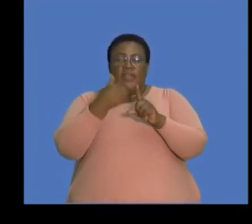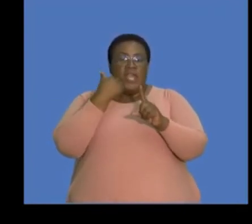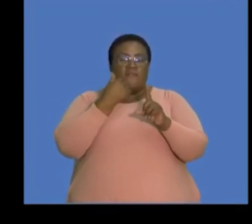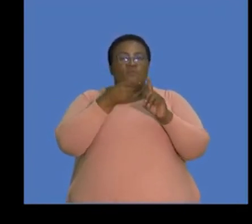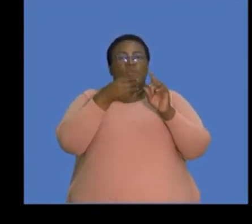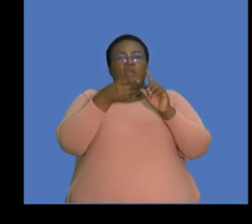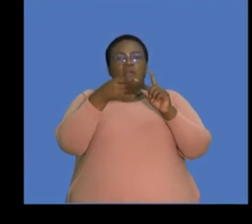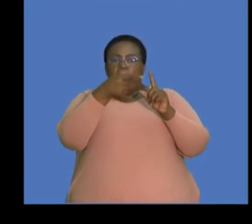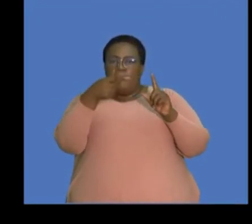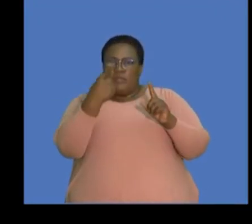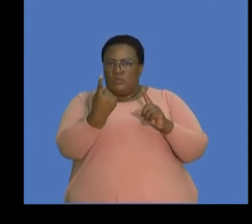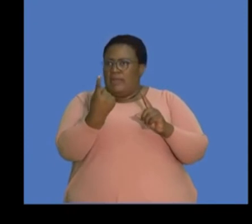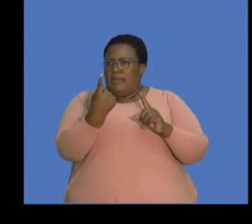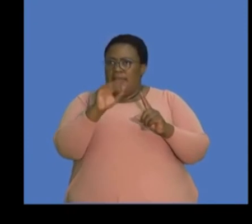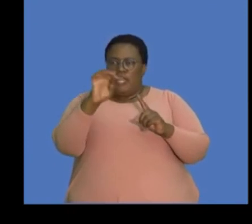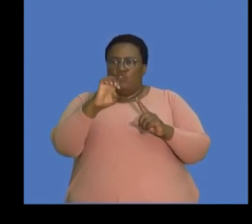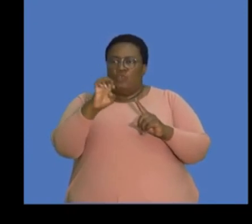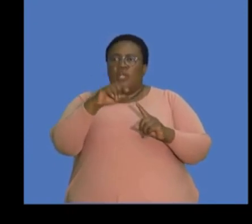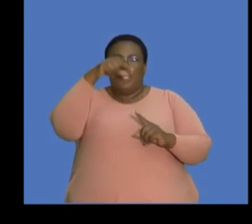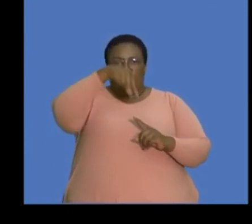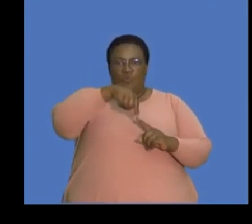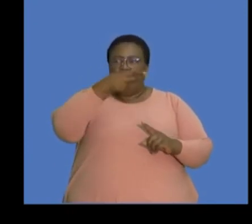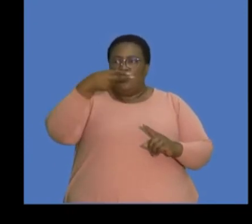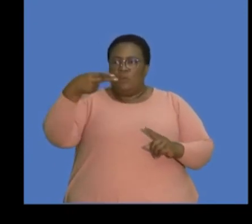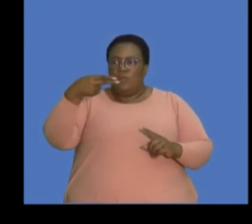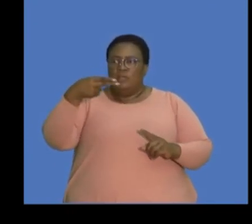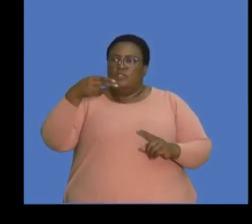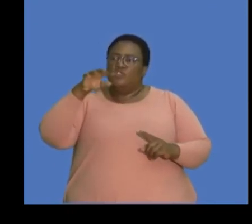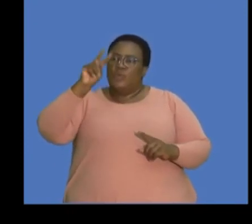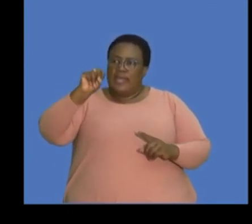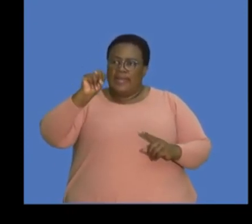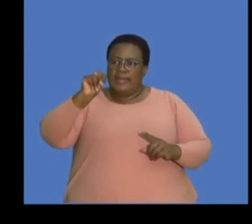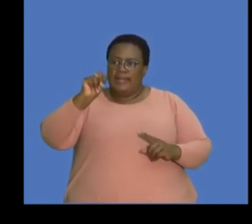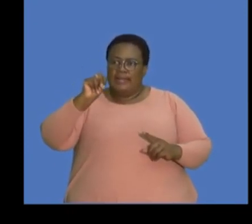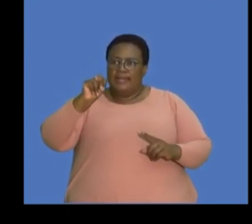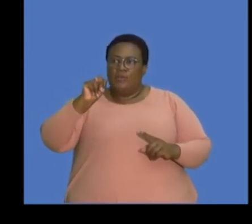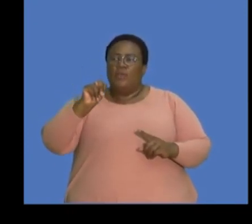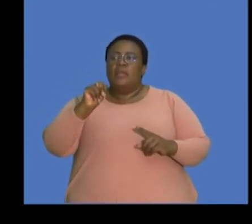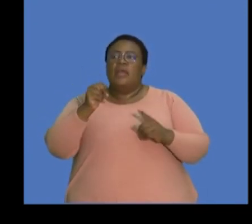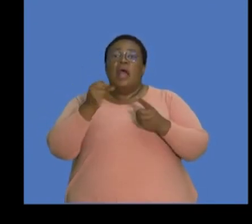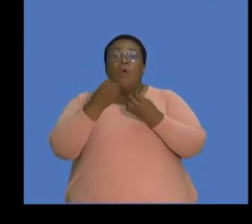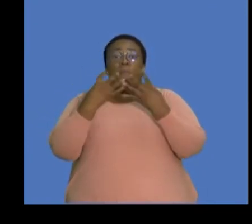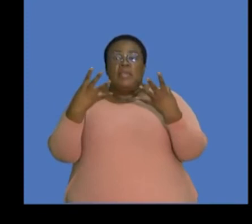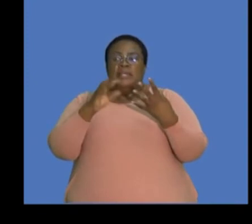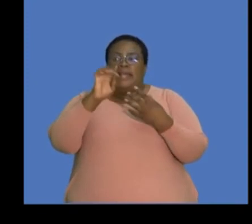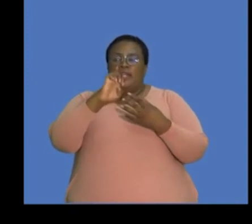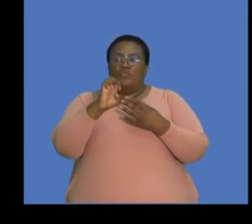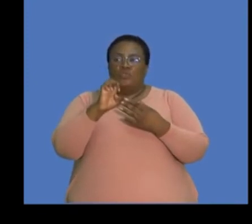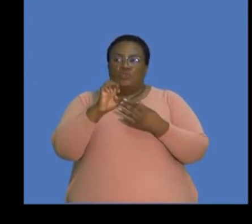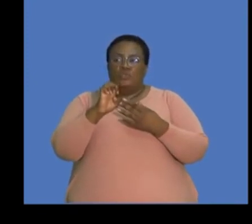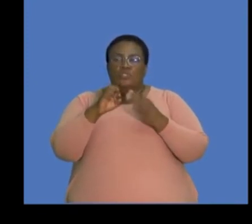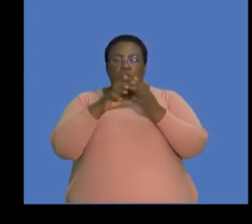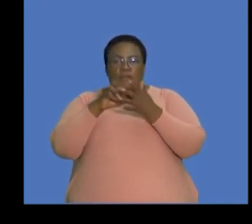electron, Q, that's the charge, is equals to N, which in this case represents the number of electrons